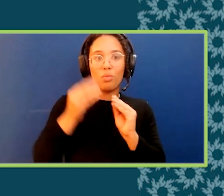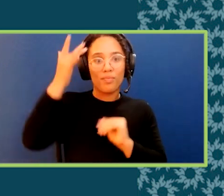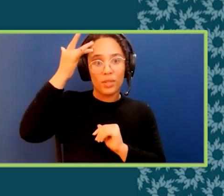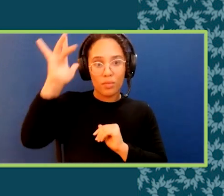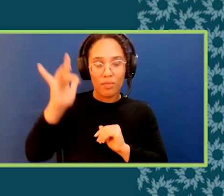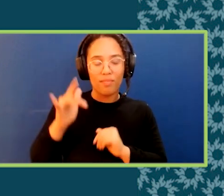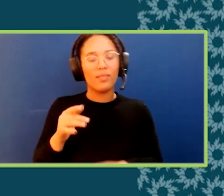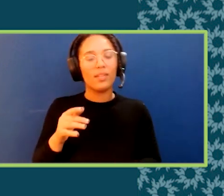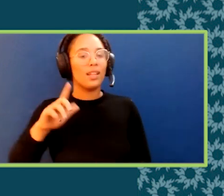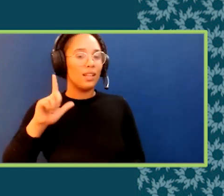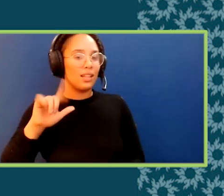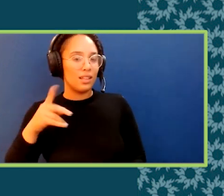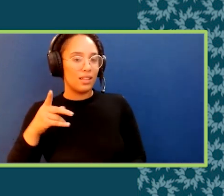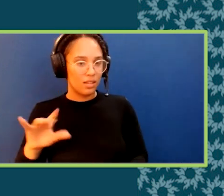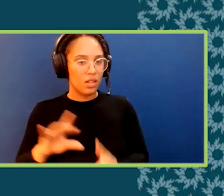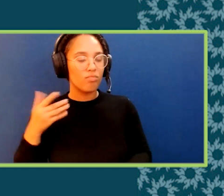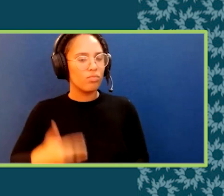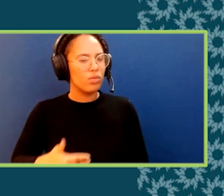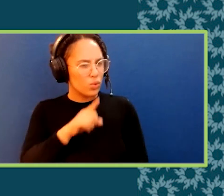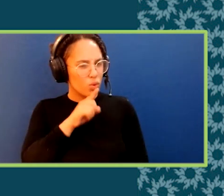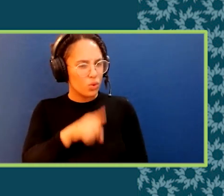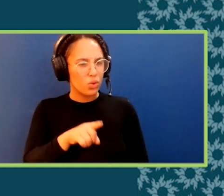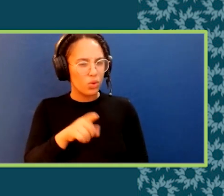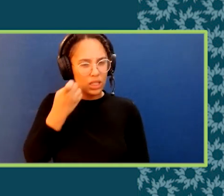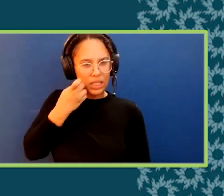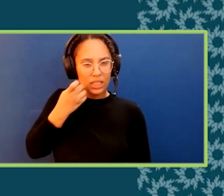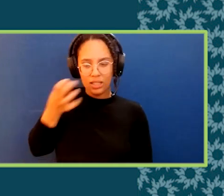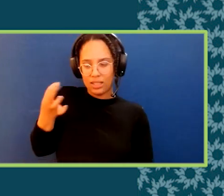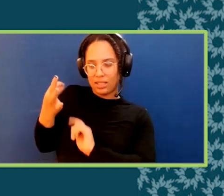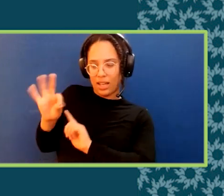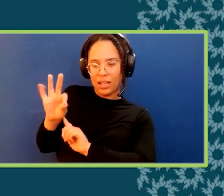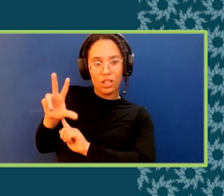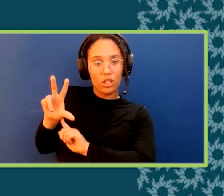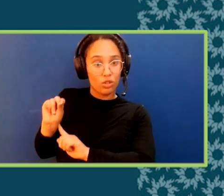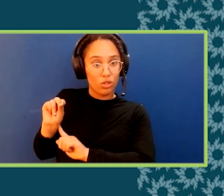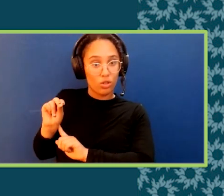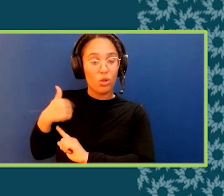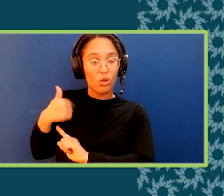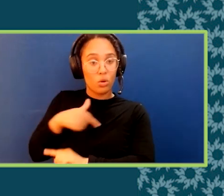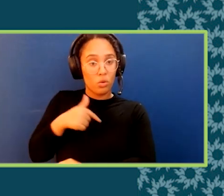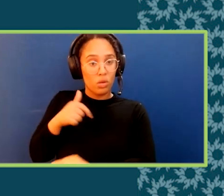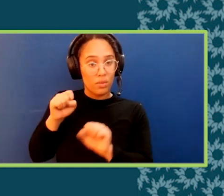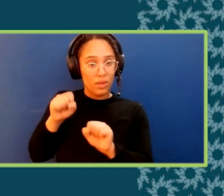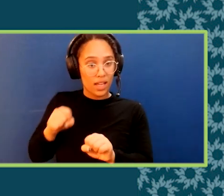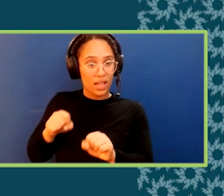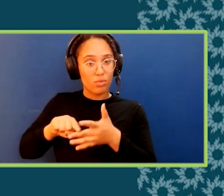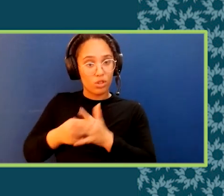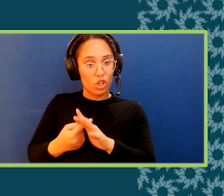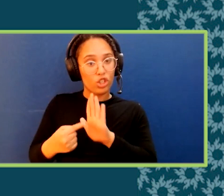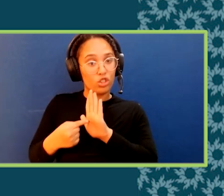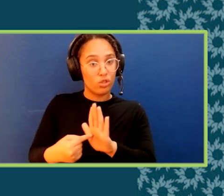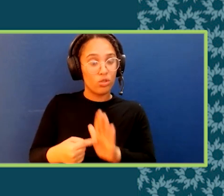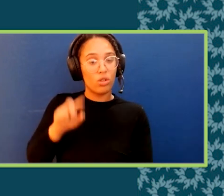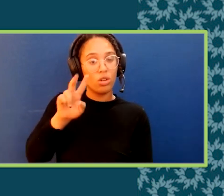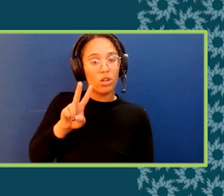Lindsey. Was it just in the 1930s that we were able to start showing in the US the villain winning